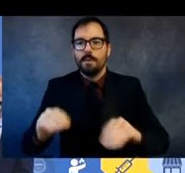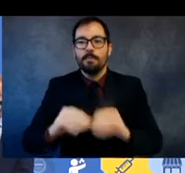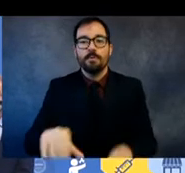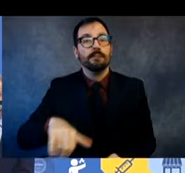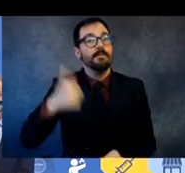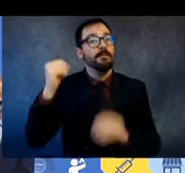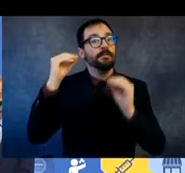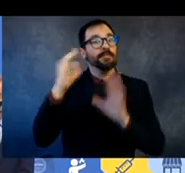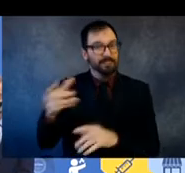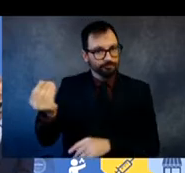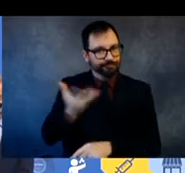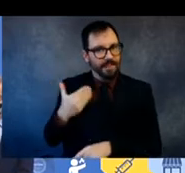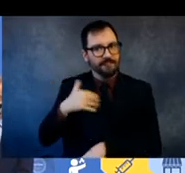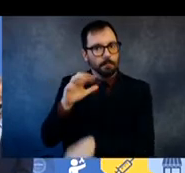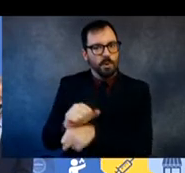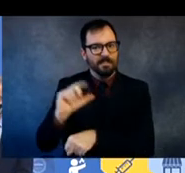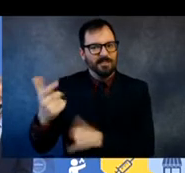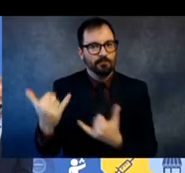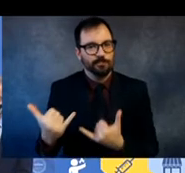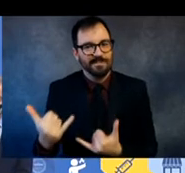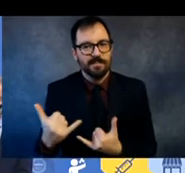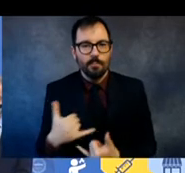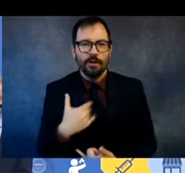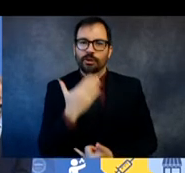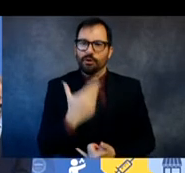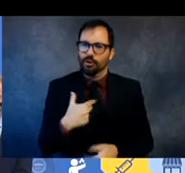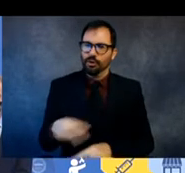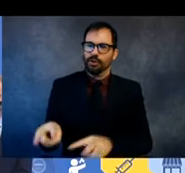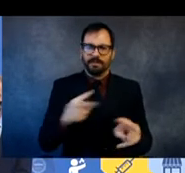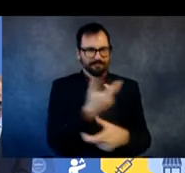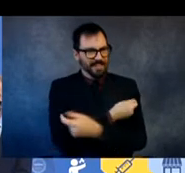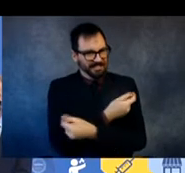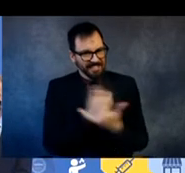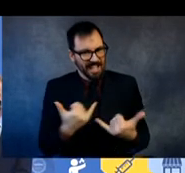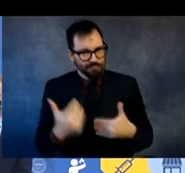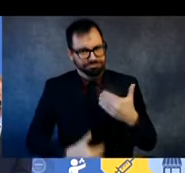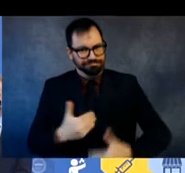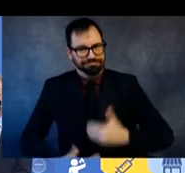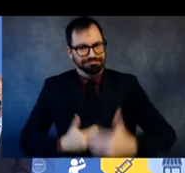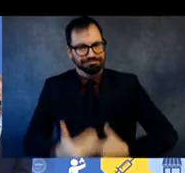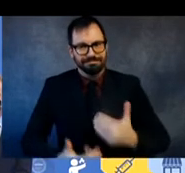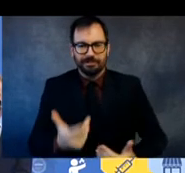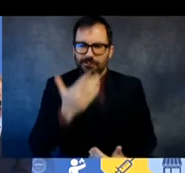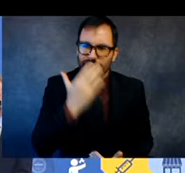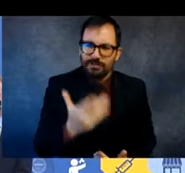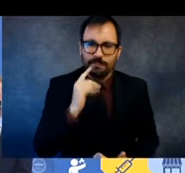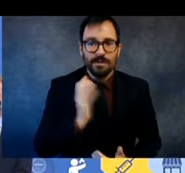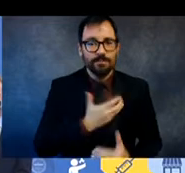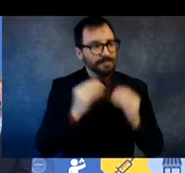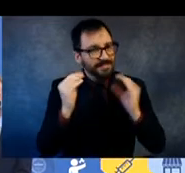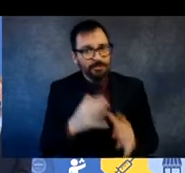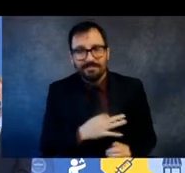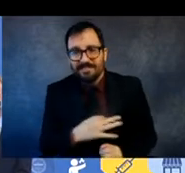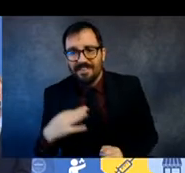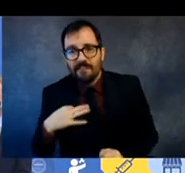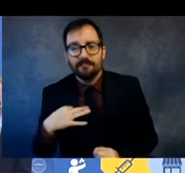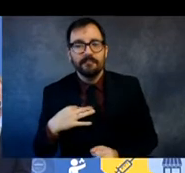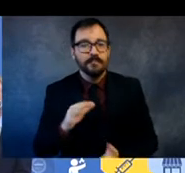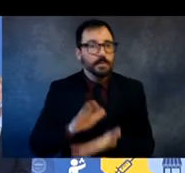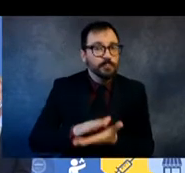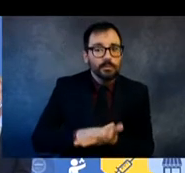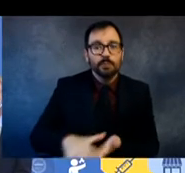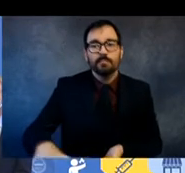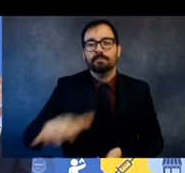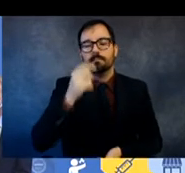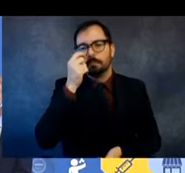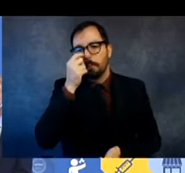that the vaccinations now are happening for our teachers and our staff in our schools. For any information on eligibility,